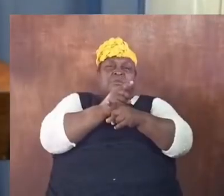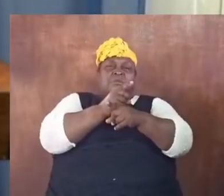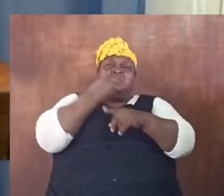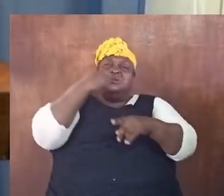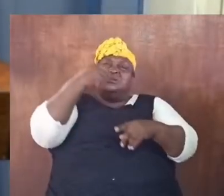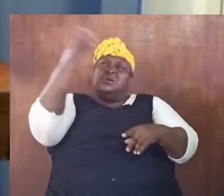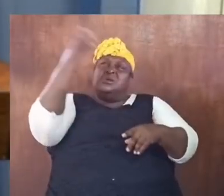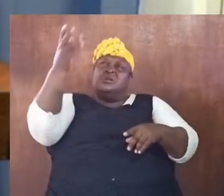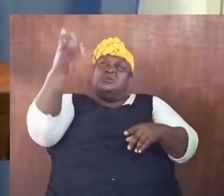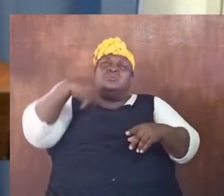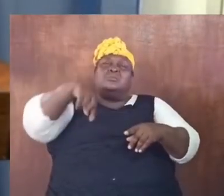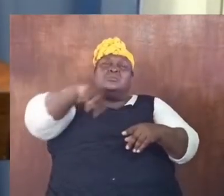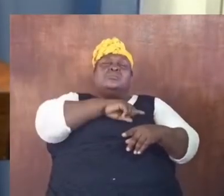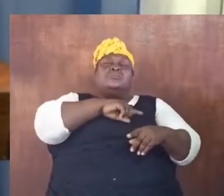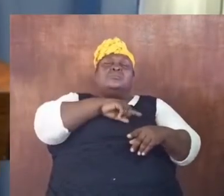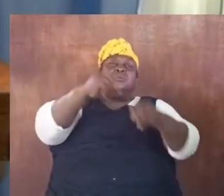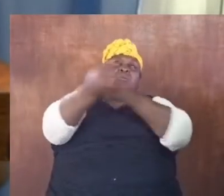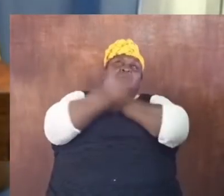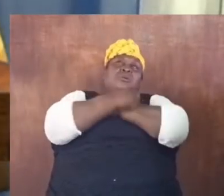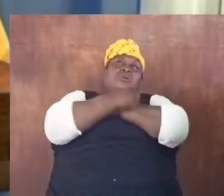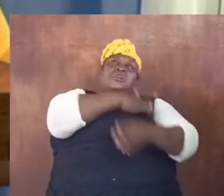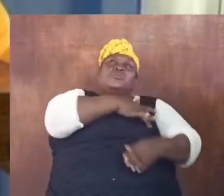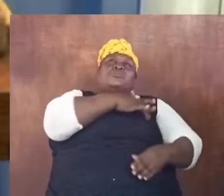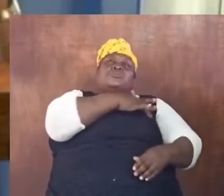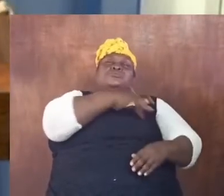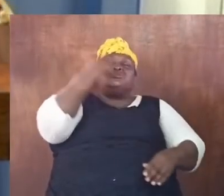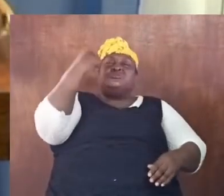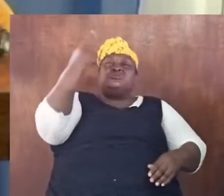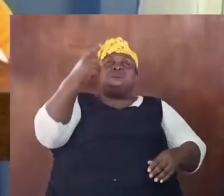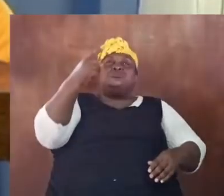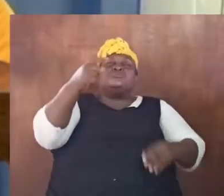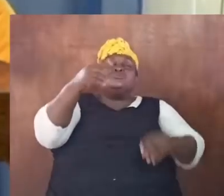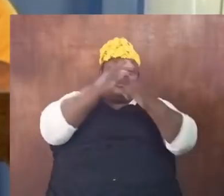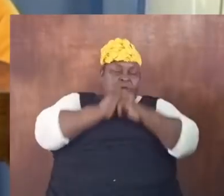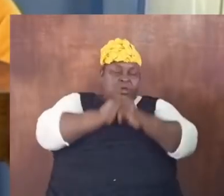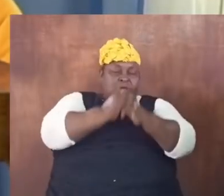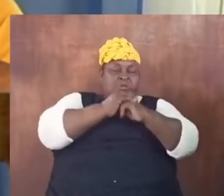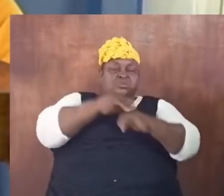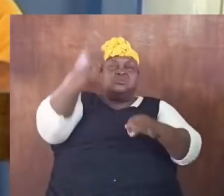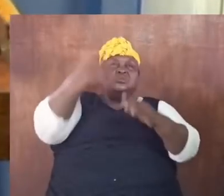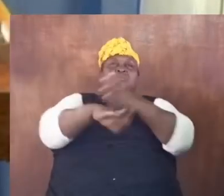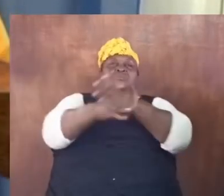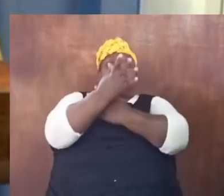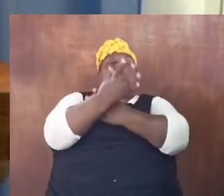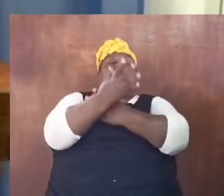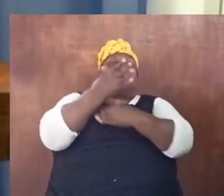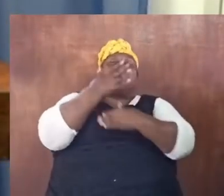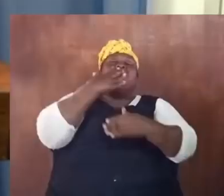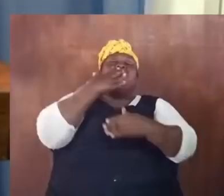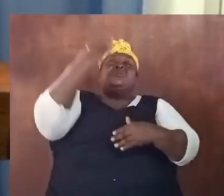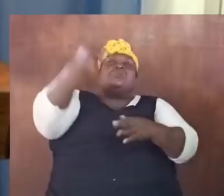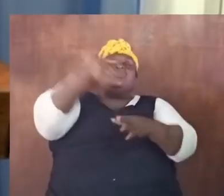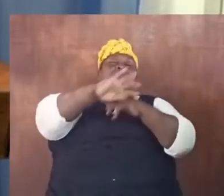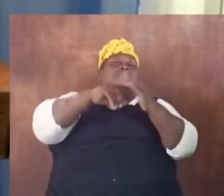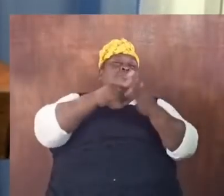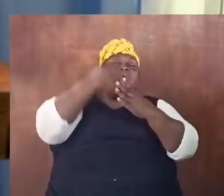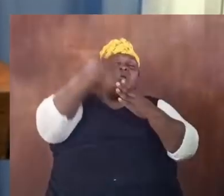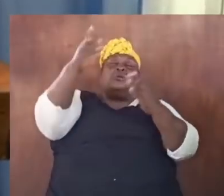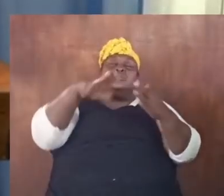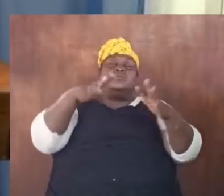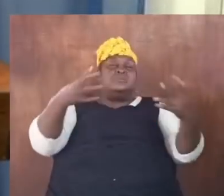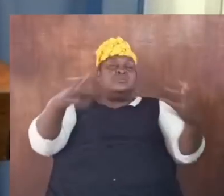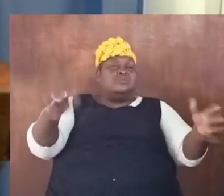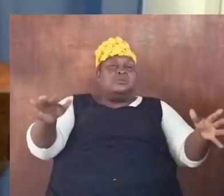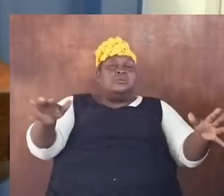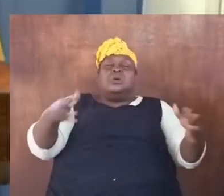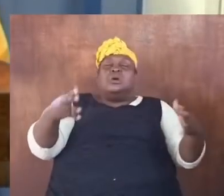Lord, that we love and appreciate you and we adore you this morning. Thank you for all that you have done and what you're